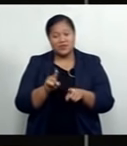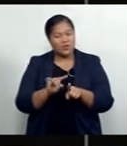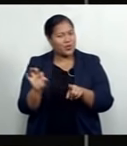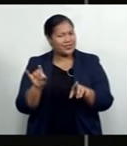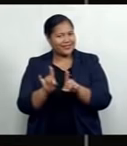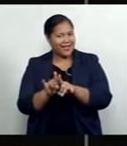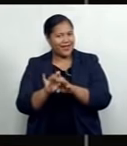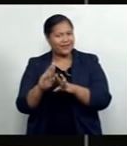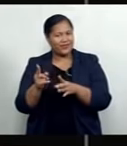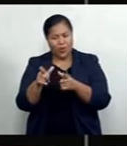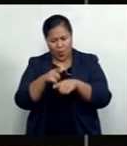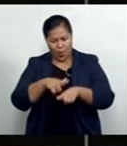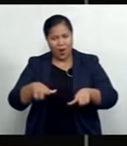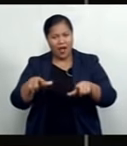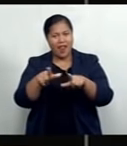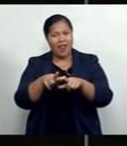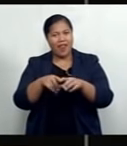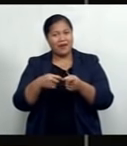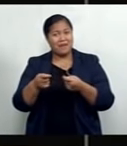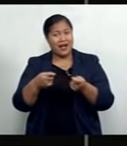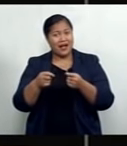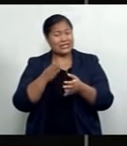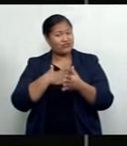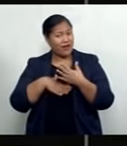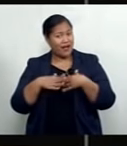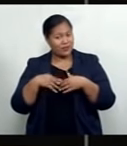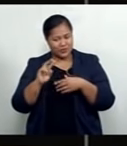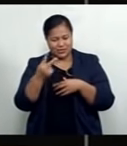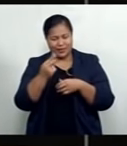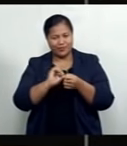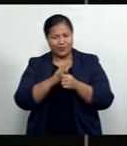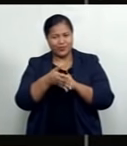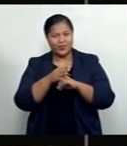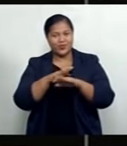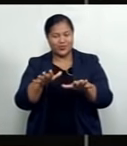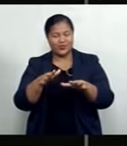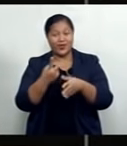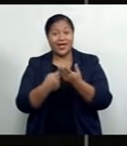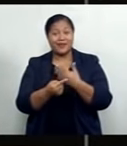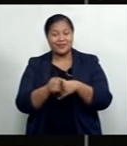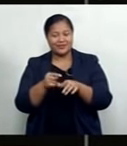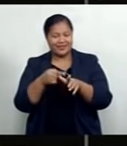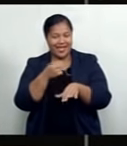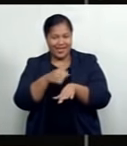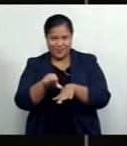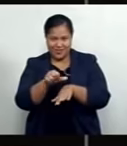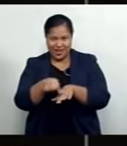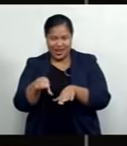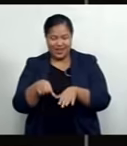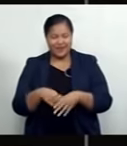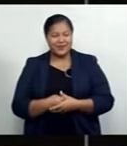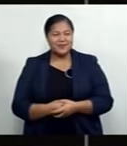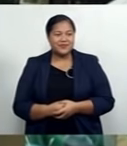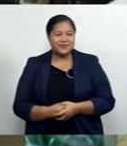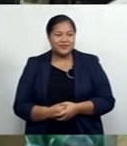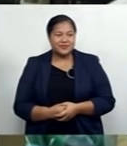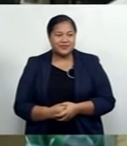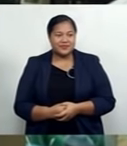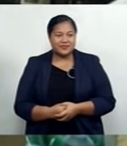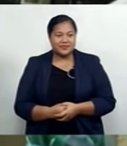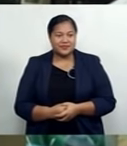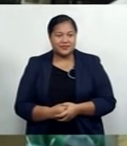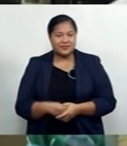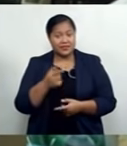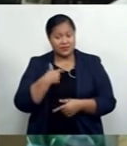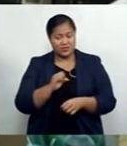local market, which has been struggling since the second wave of the pandemic began in April. Pranita Prakash reports. Due